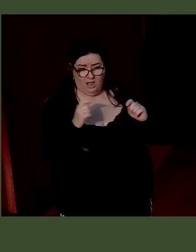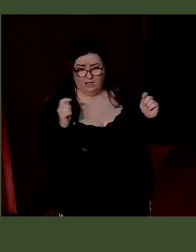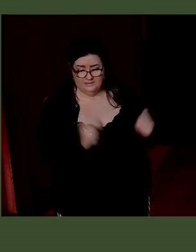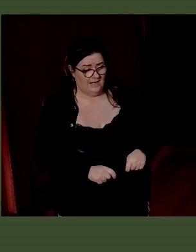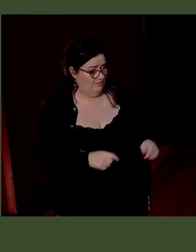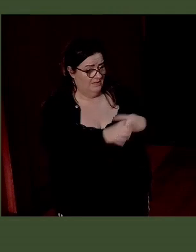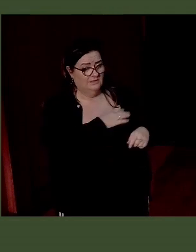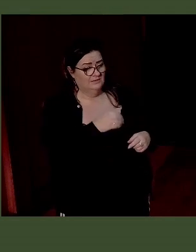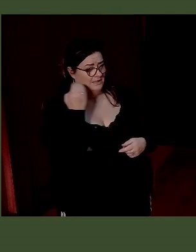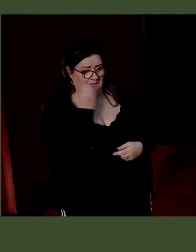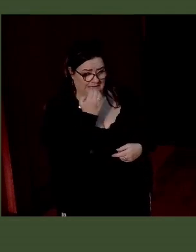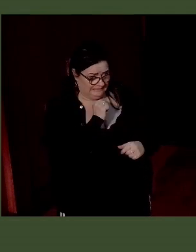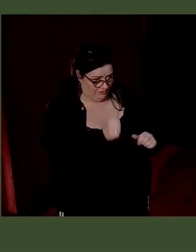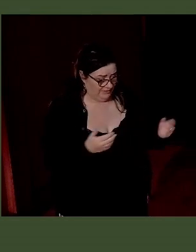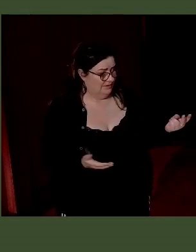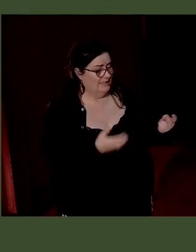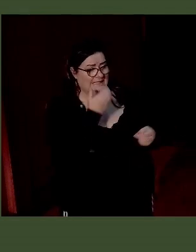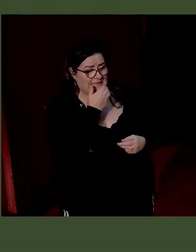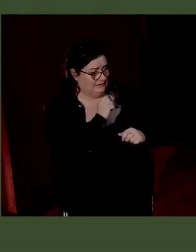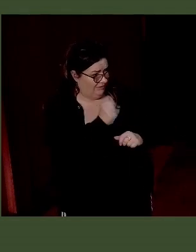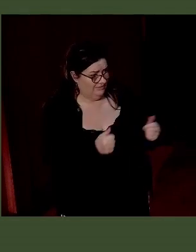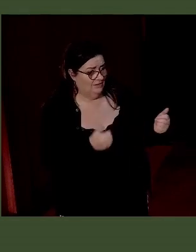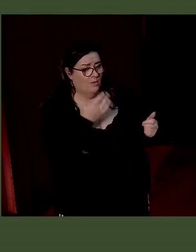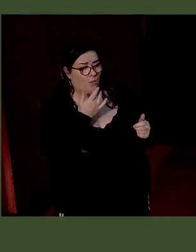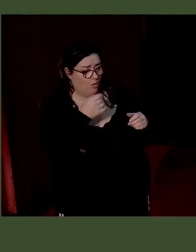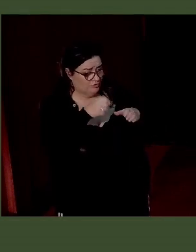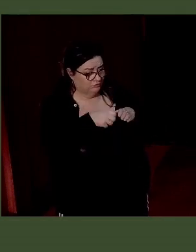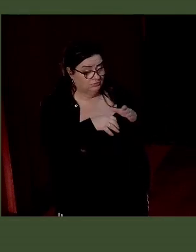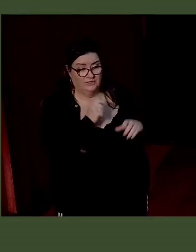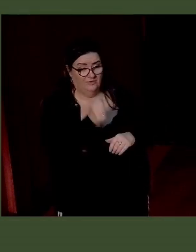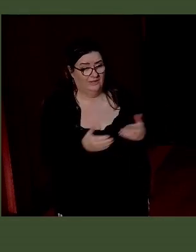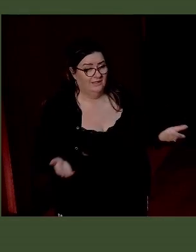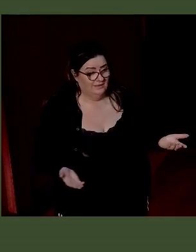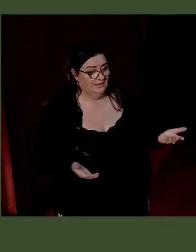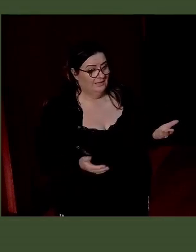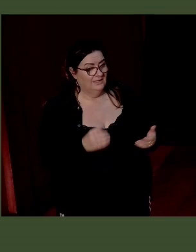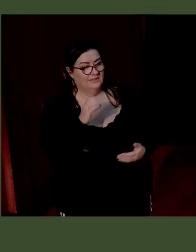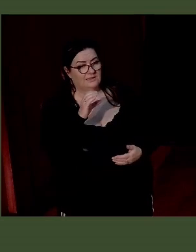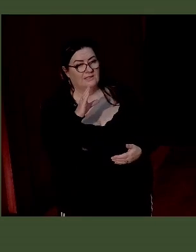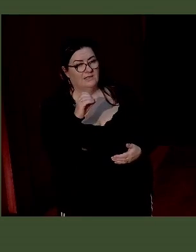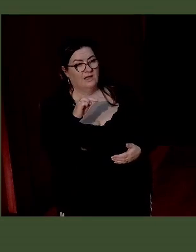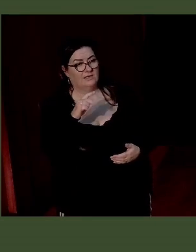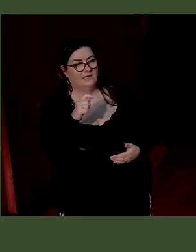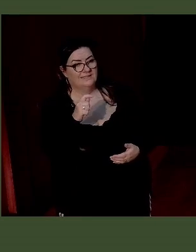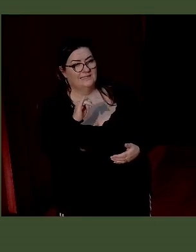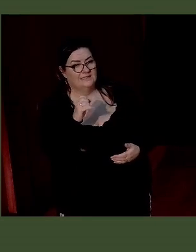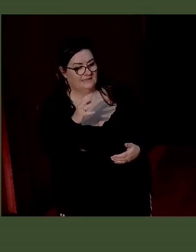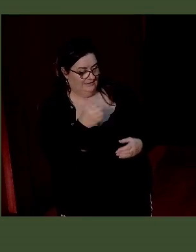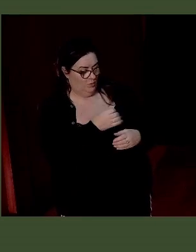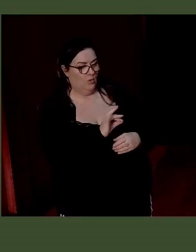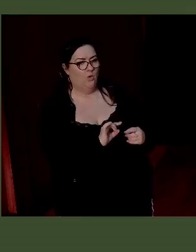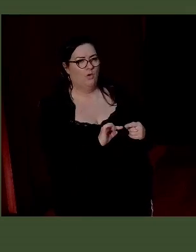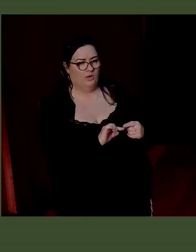condition. No sanitation, no adequate heat, no running water. The West Cork County Home in Clonakilty was, quote, one of the most